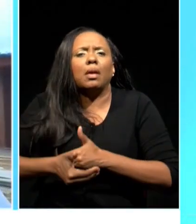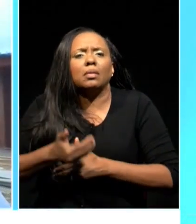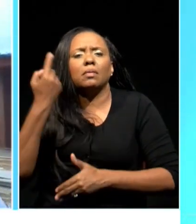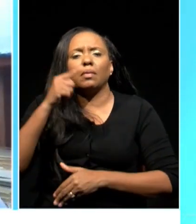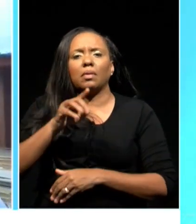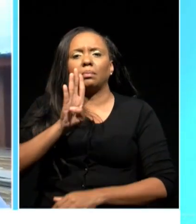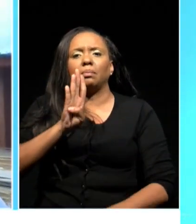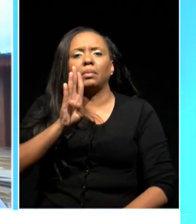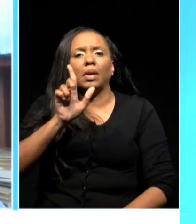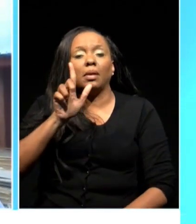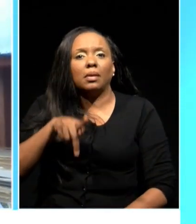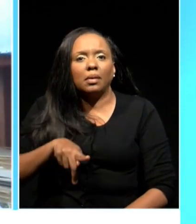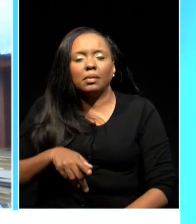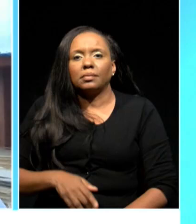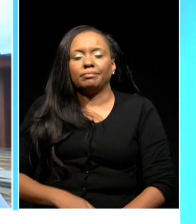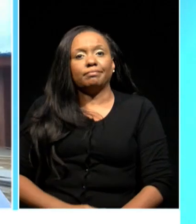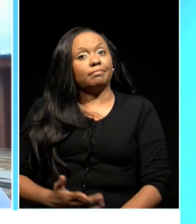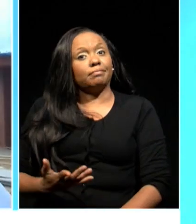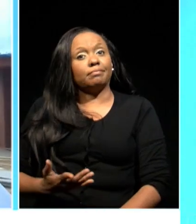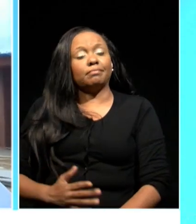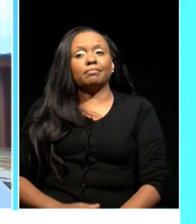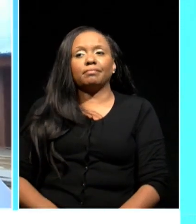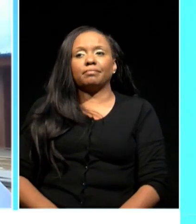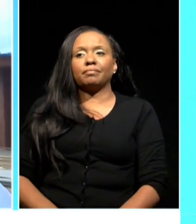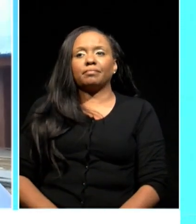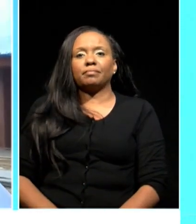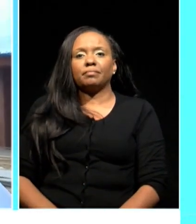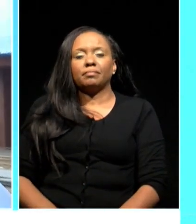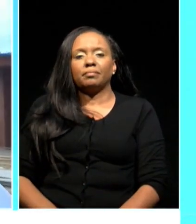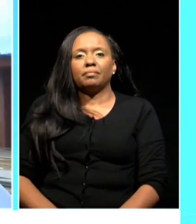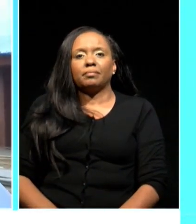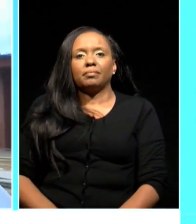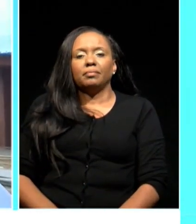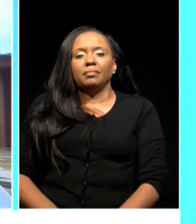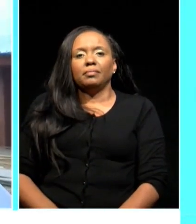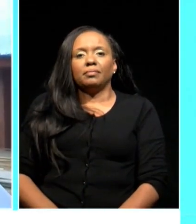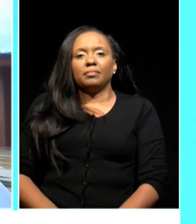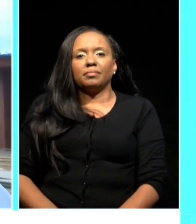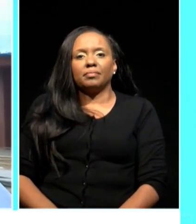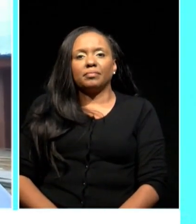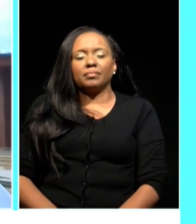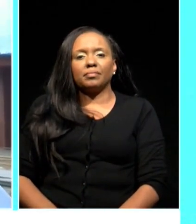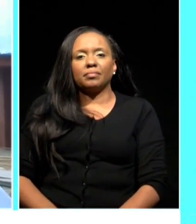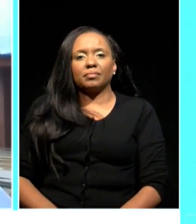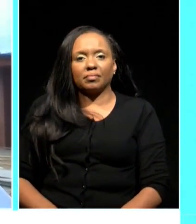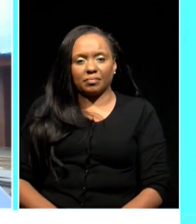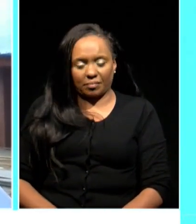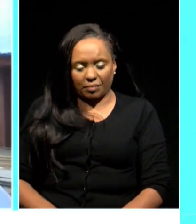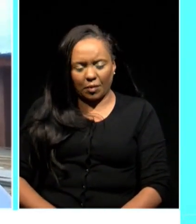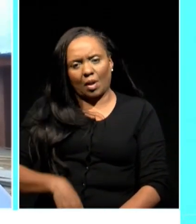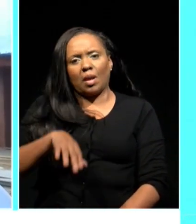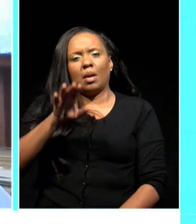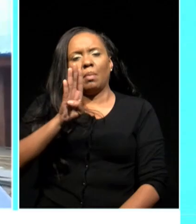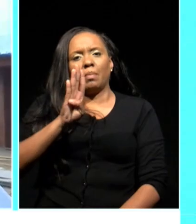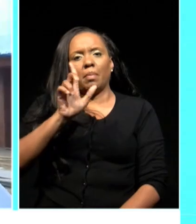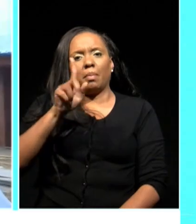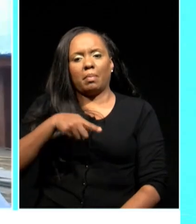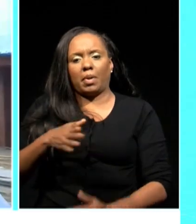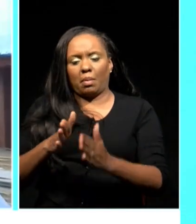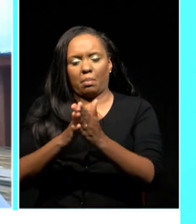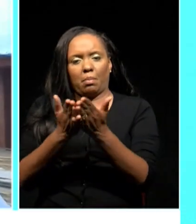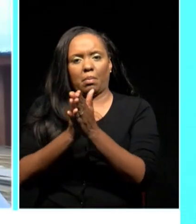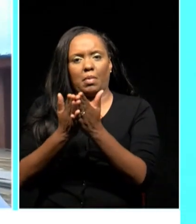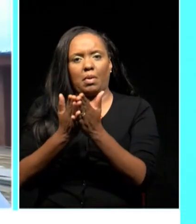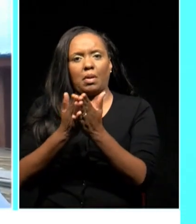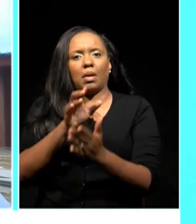The Barbados Labour Party did set out in its manifesto a vision for a